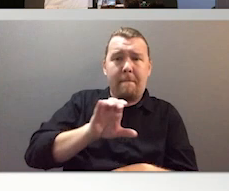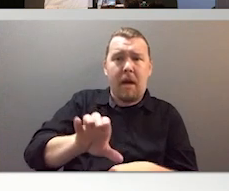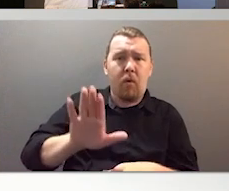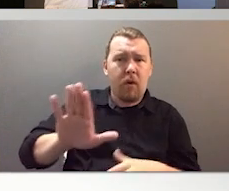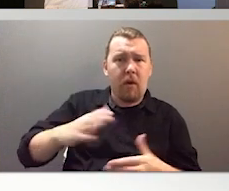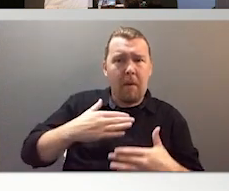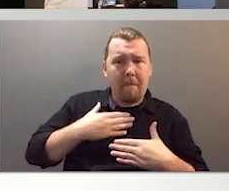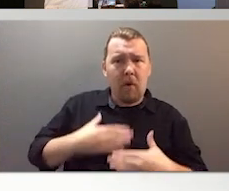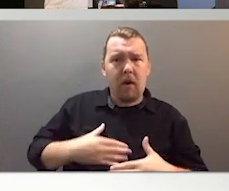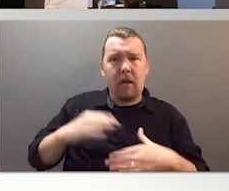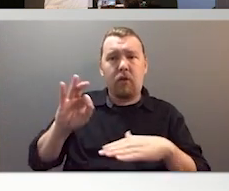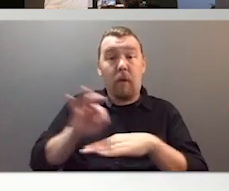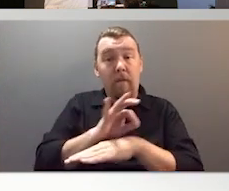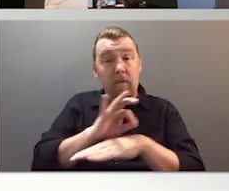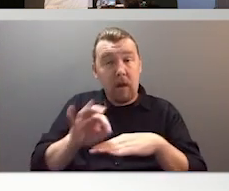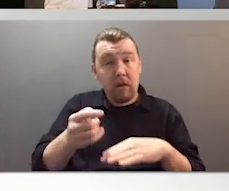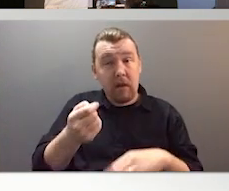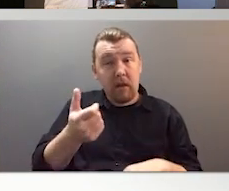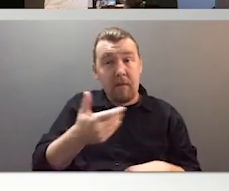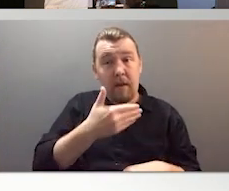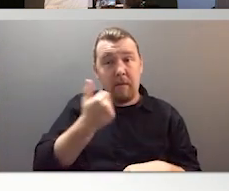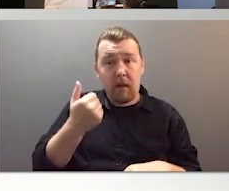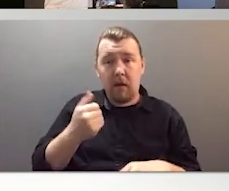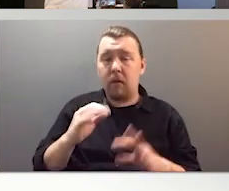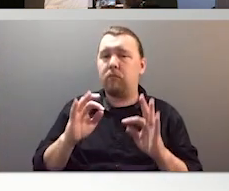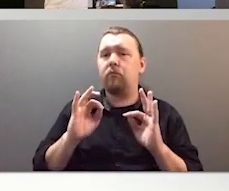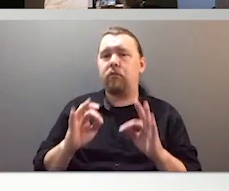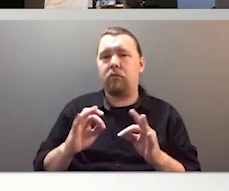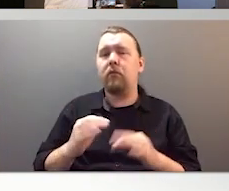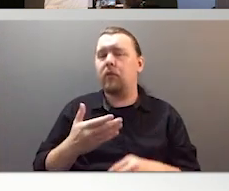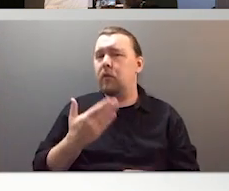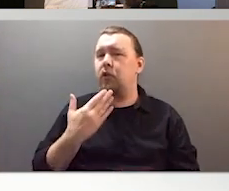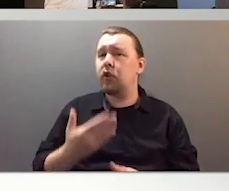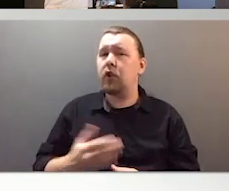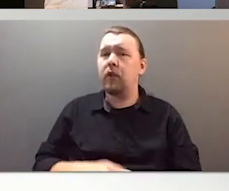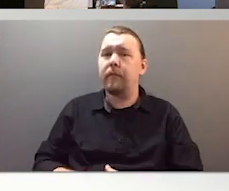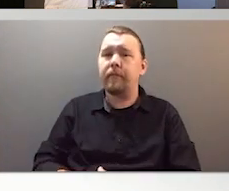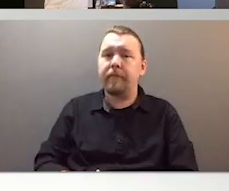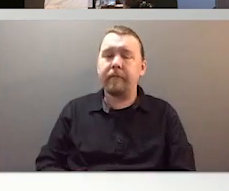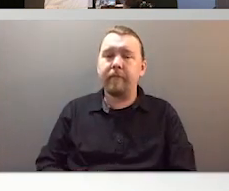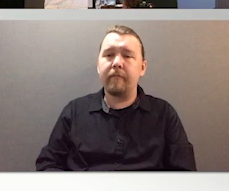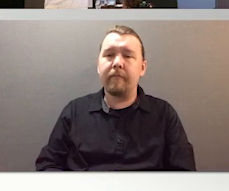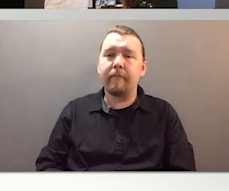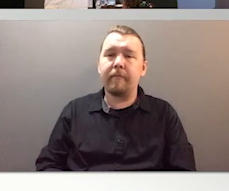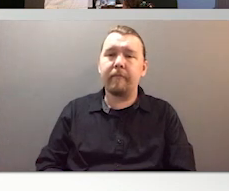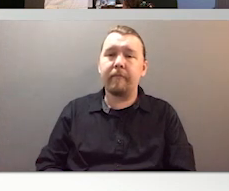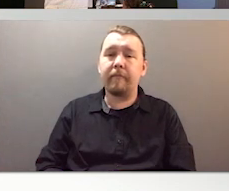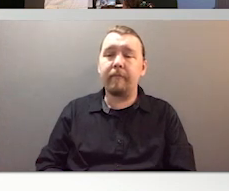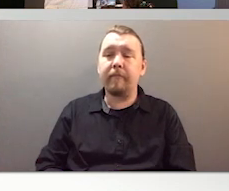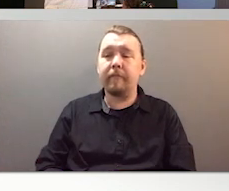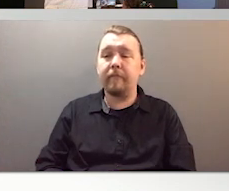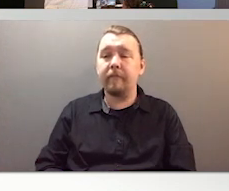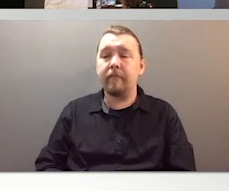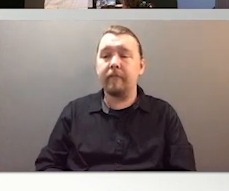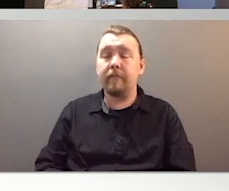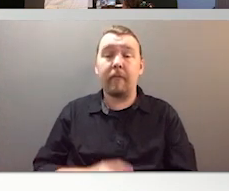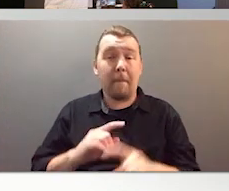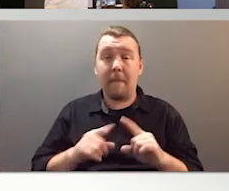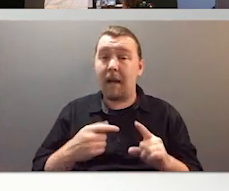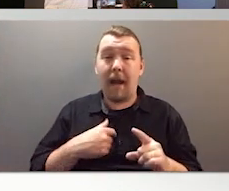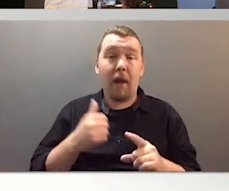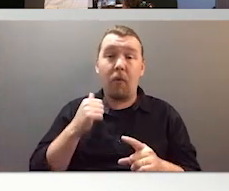But I'm not going to fix anything. Yes? Don't hate me for going here. Go ahead. So looking at